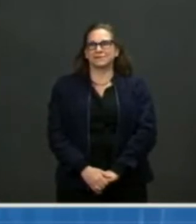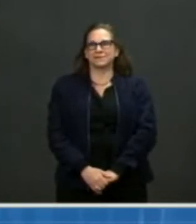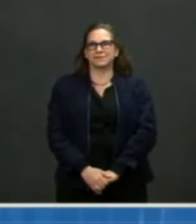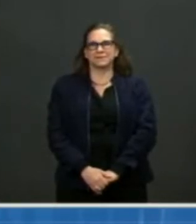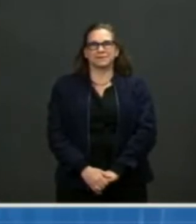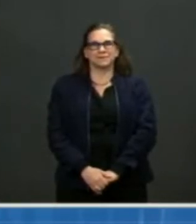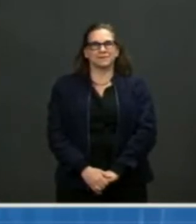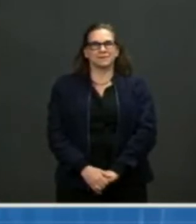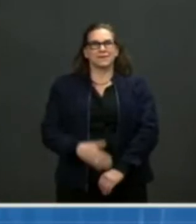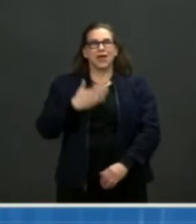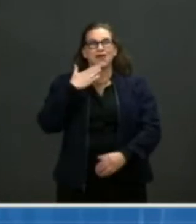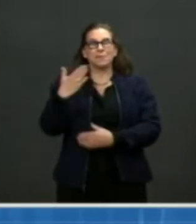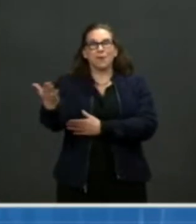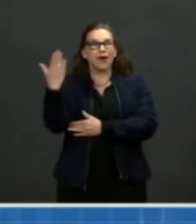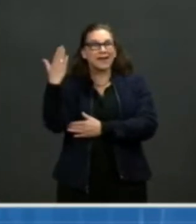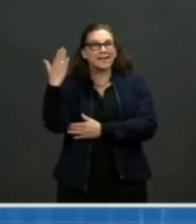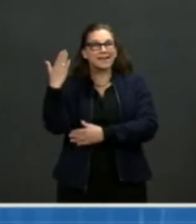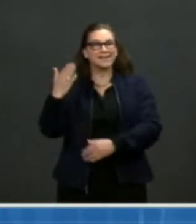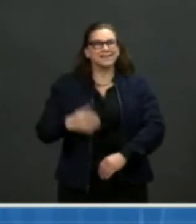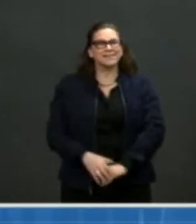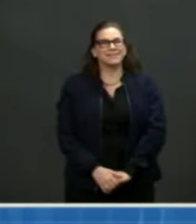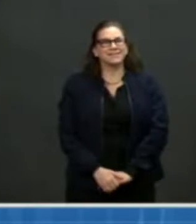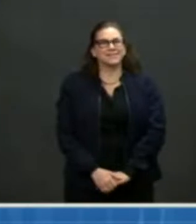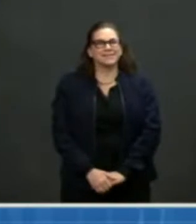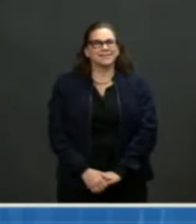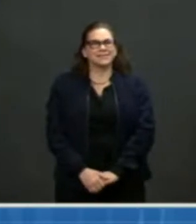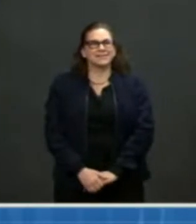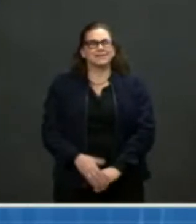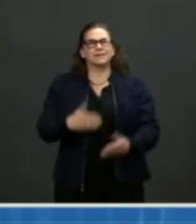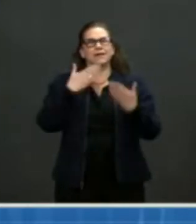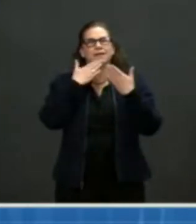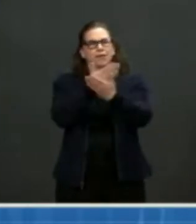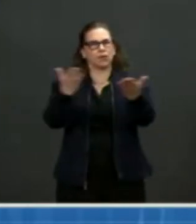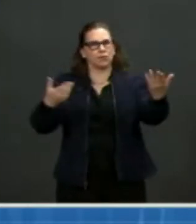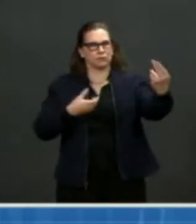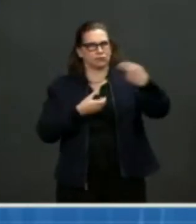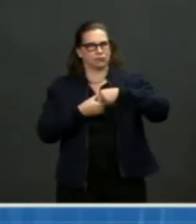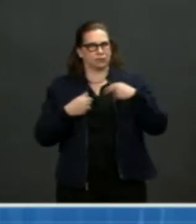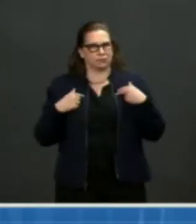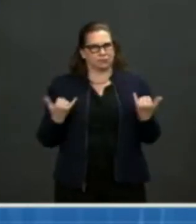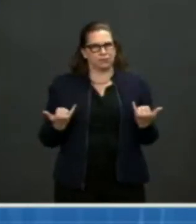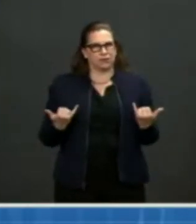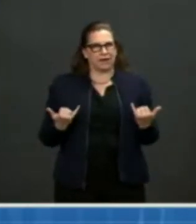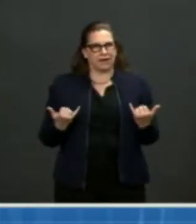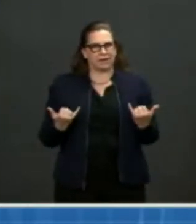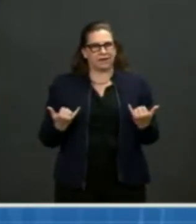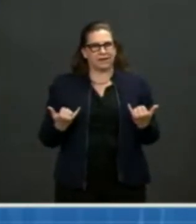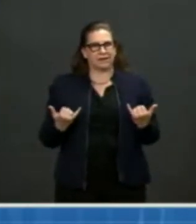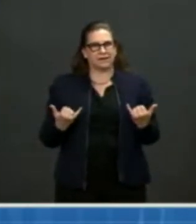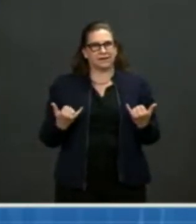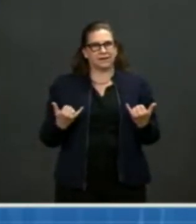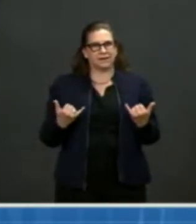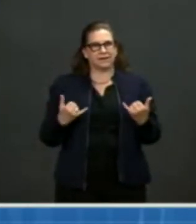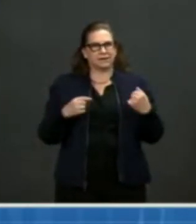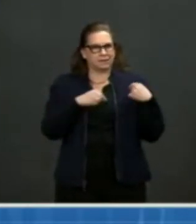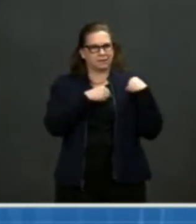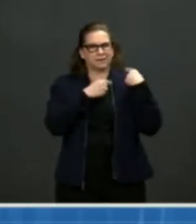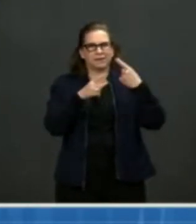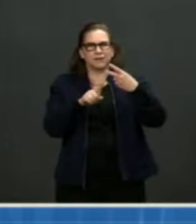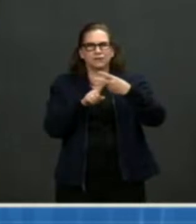Morning, and thank you for joining us. We're now 2 months into our national strategy to defeat